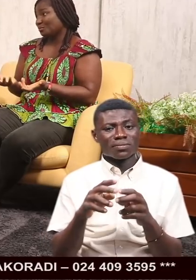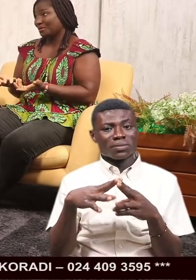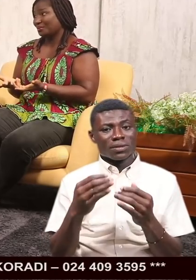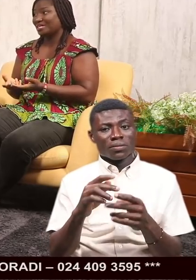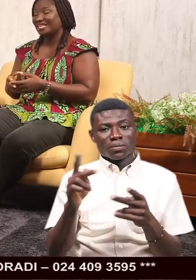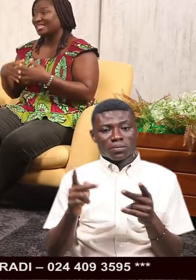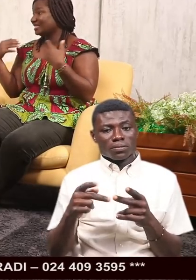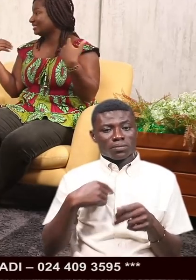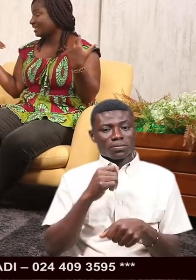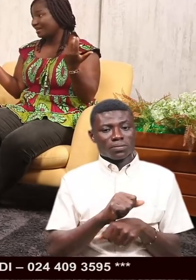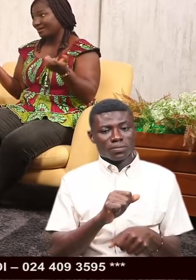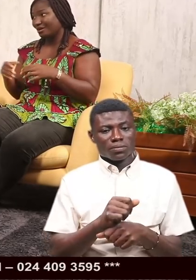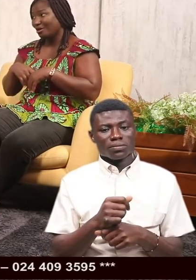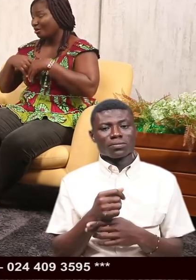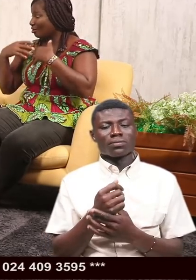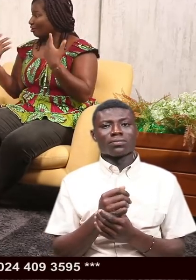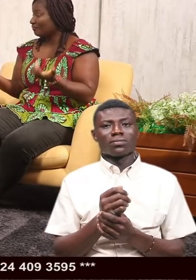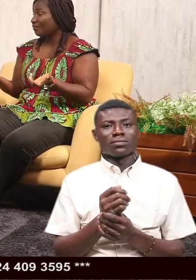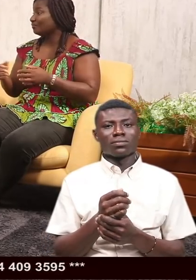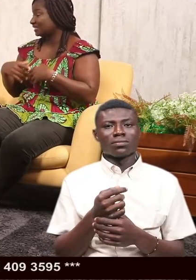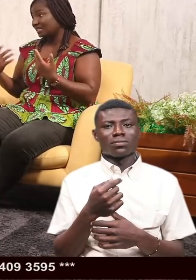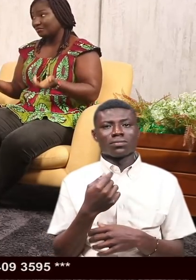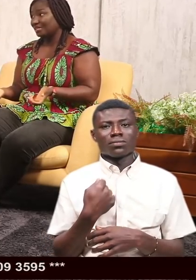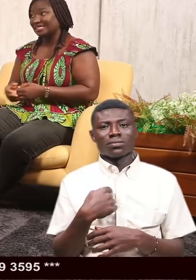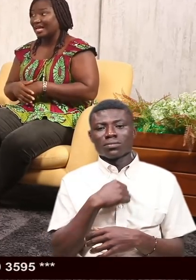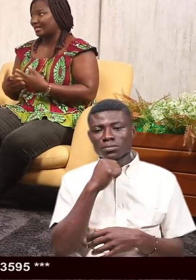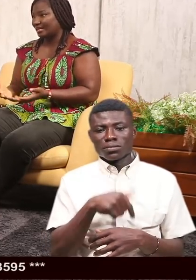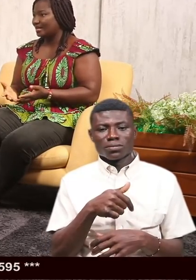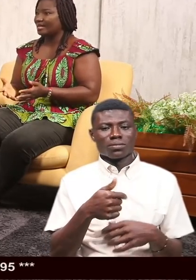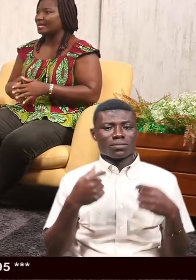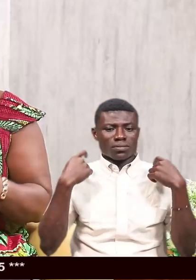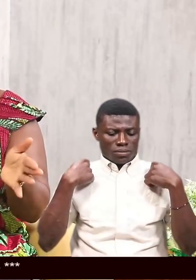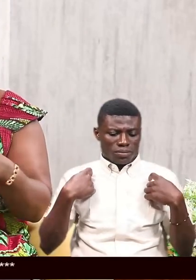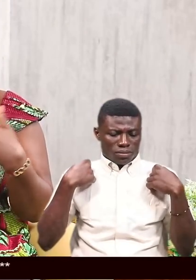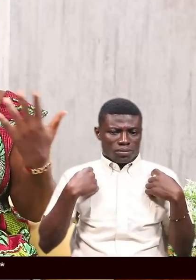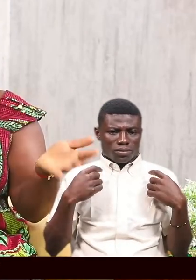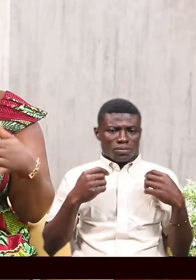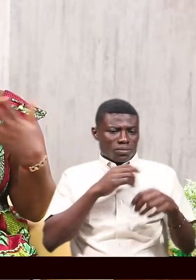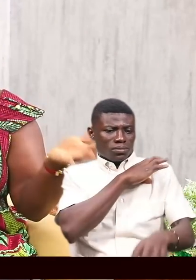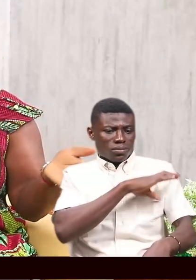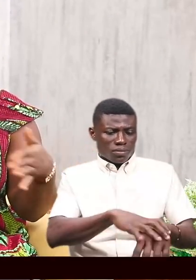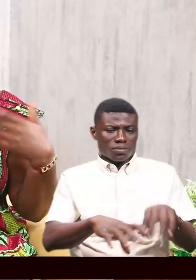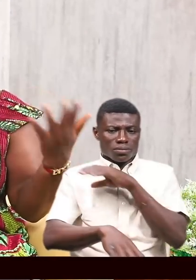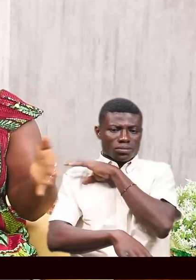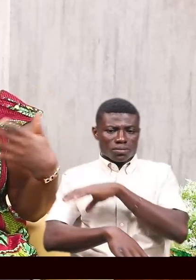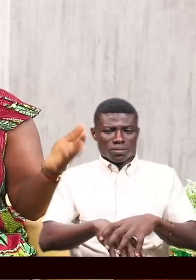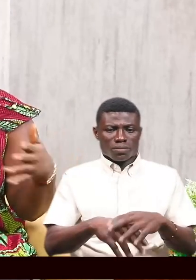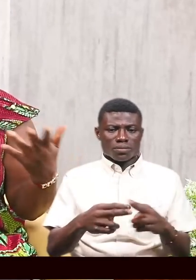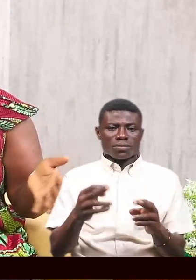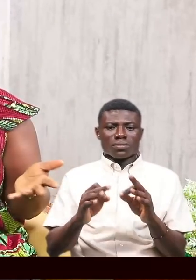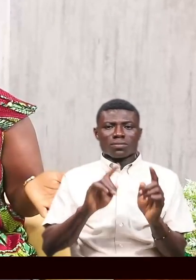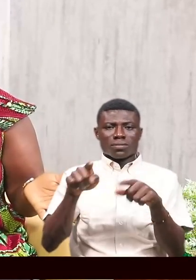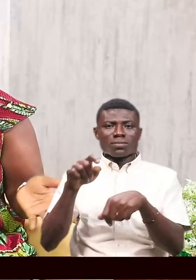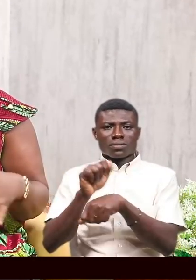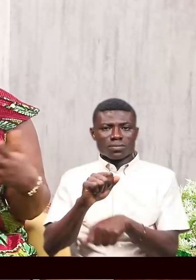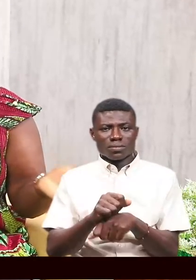ye jumano. Yen she off sleeve in tie Inti no miko ejuma mu ni